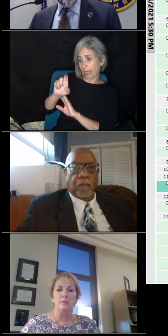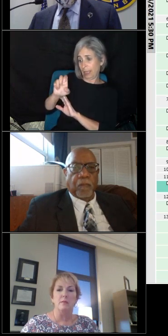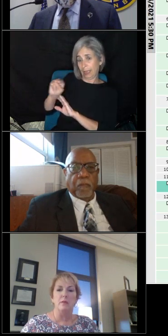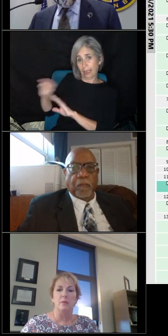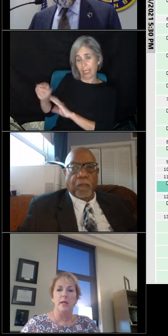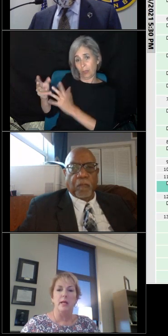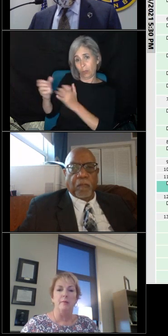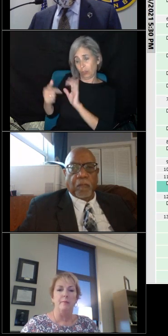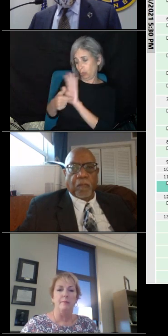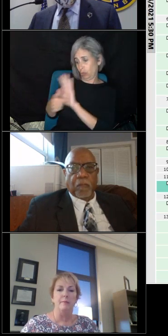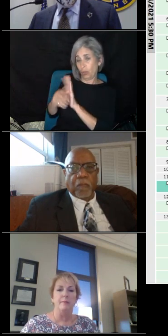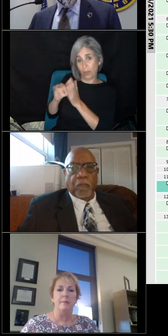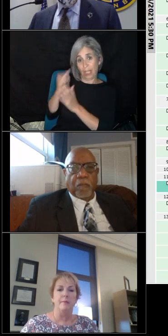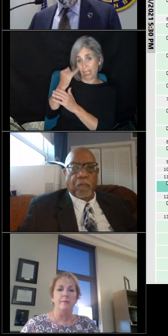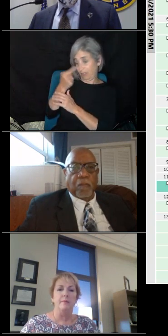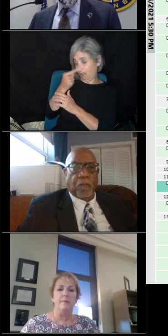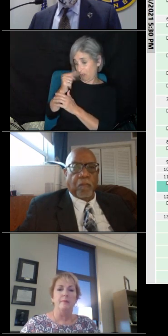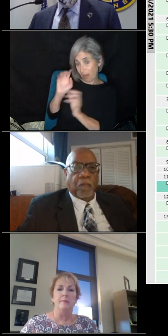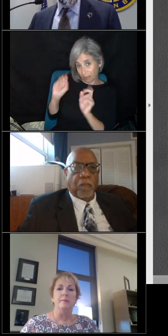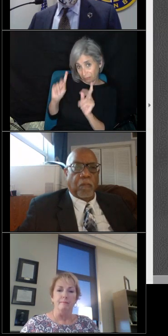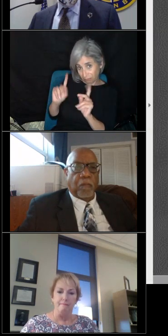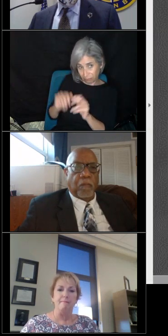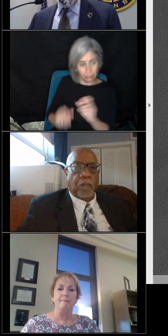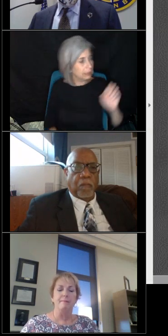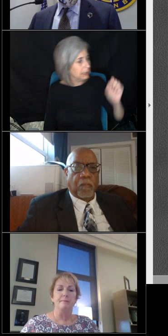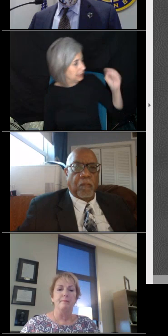if that's okay. Yep.